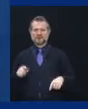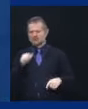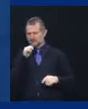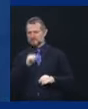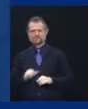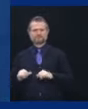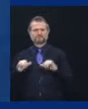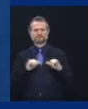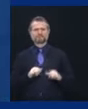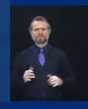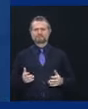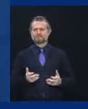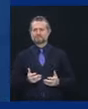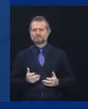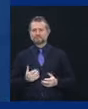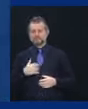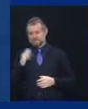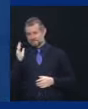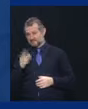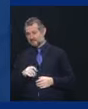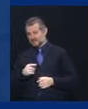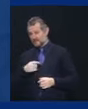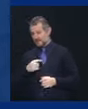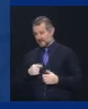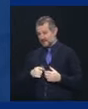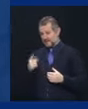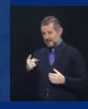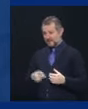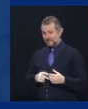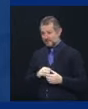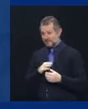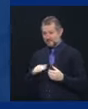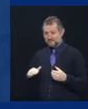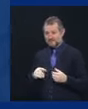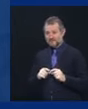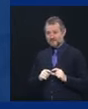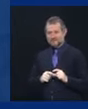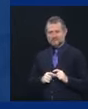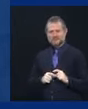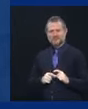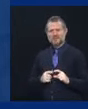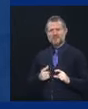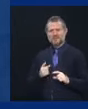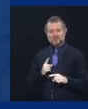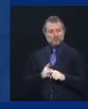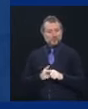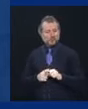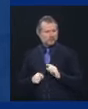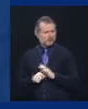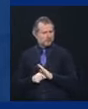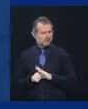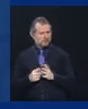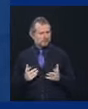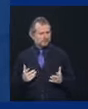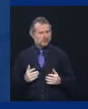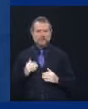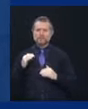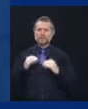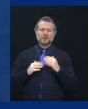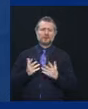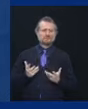Glass half full, glass half empty. On the vaccination of hospital workers, which I am telling you is a